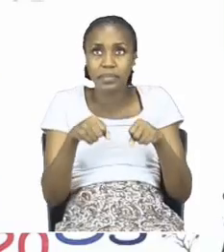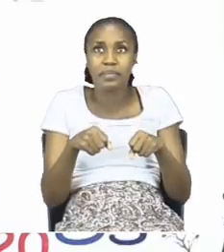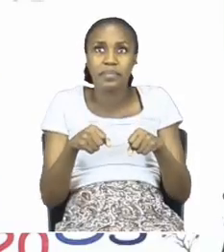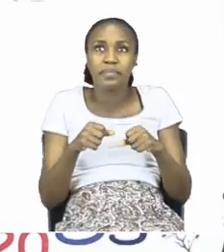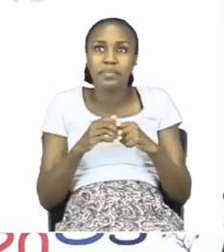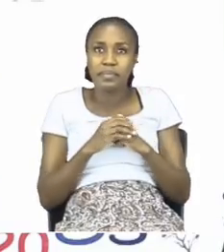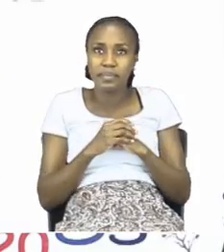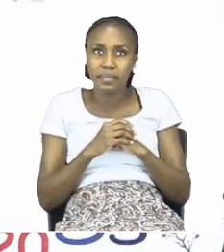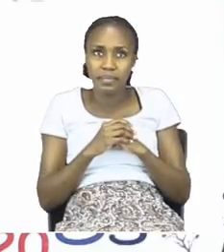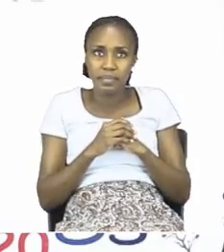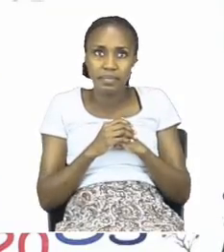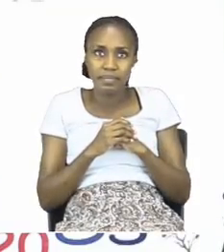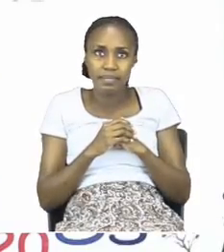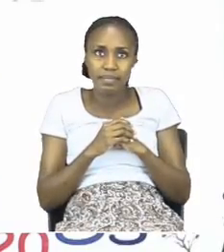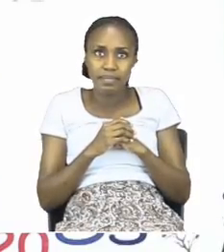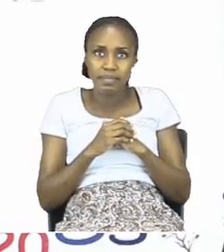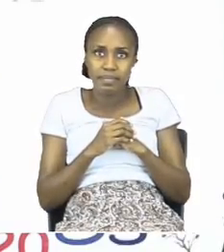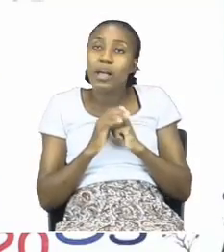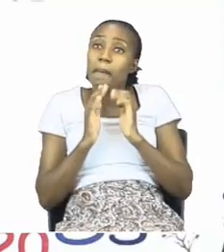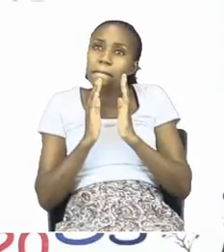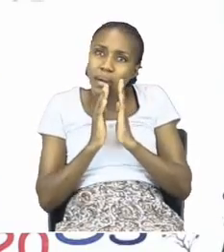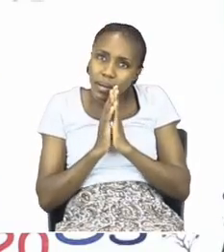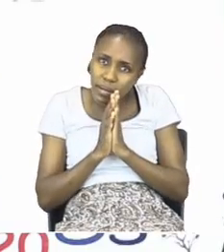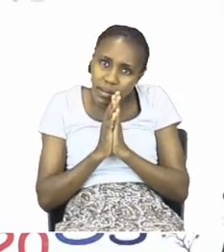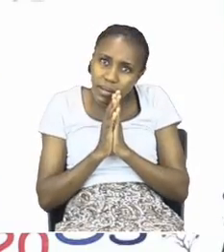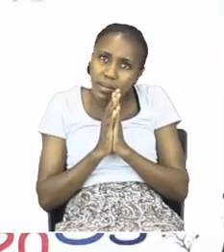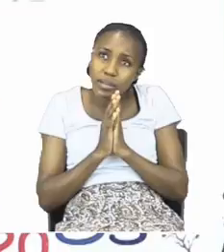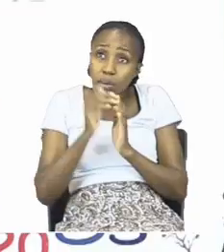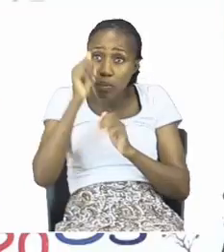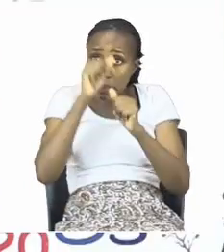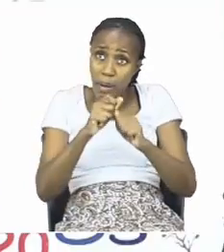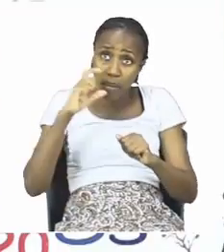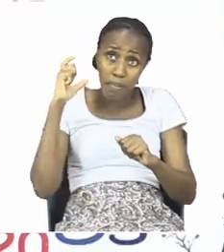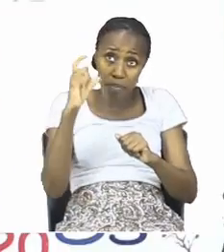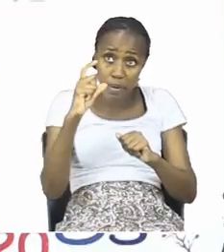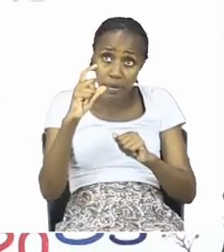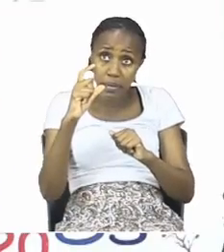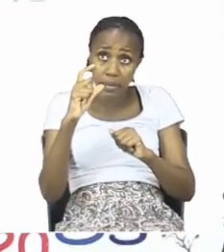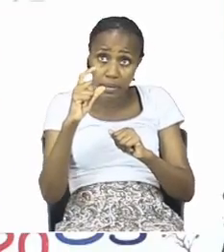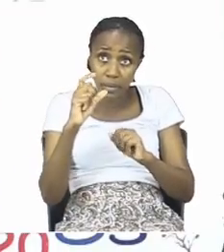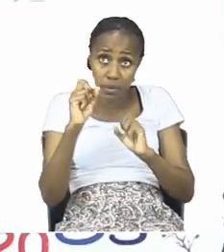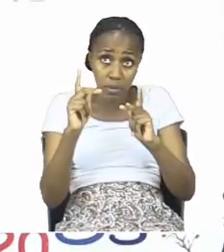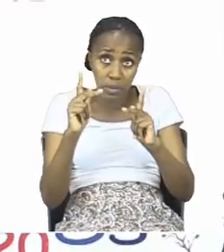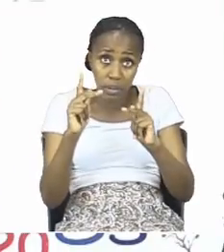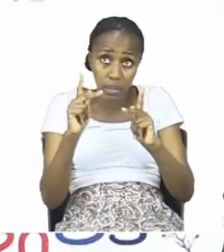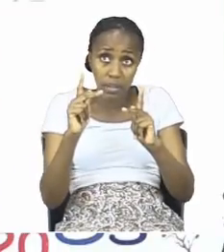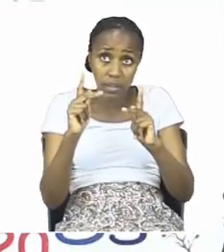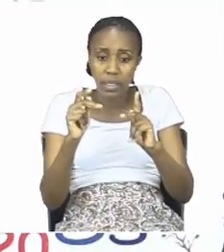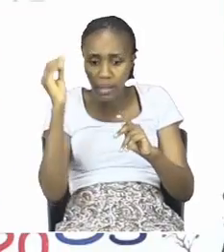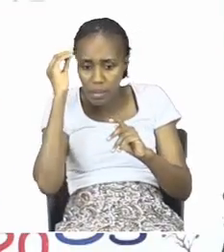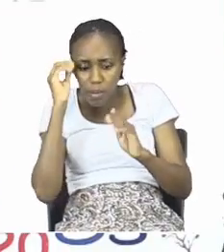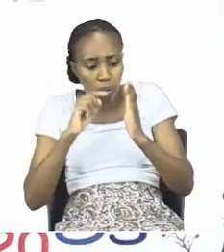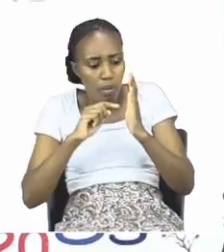mark at the end. Please, please, please don't forget to use capital letters at the beginning of both, whether it is a